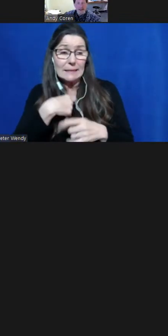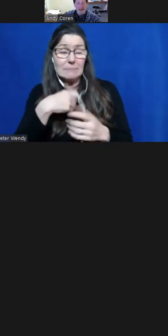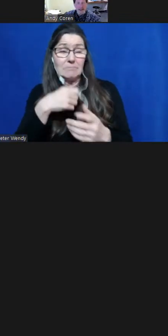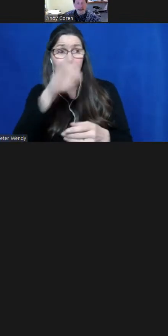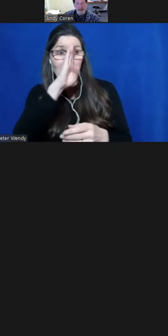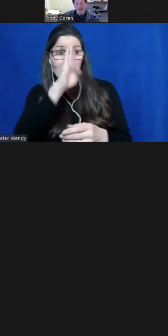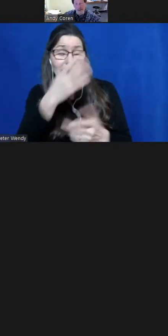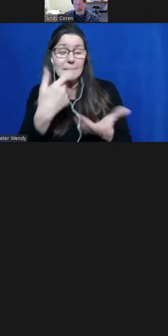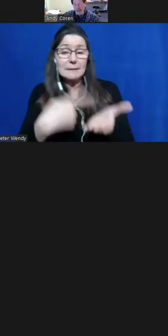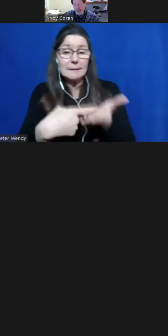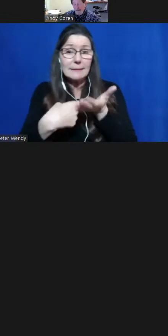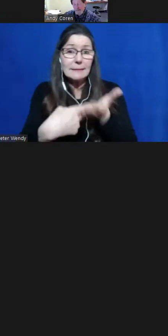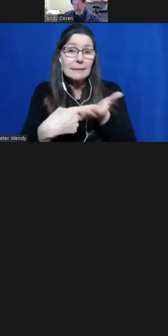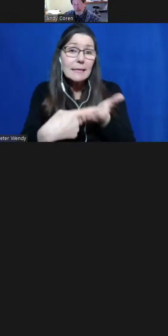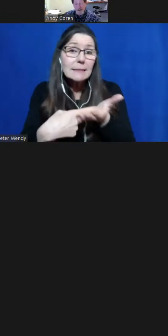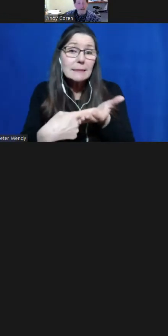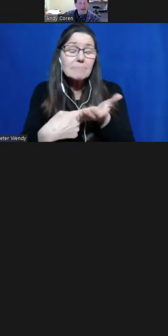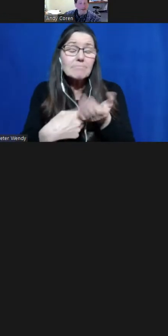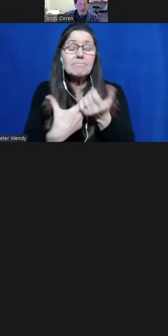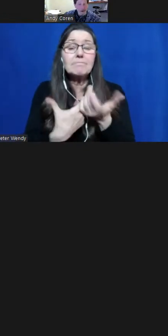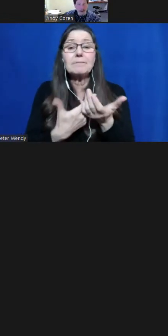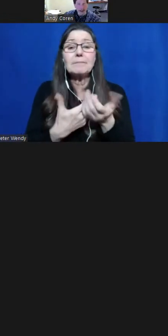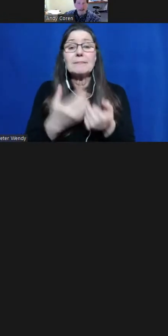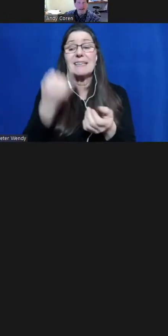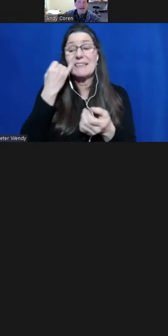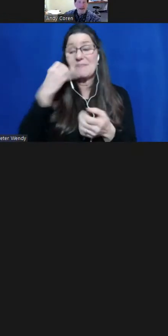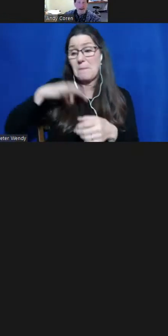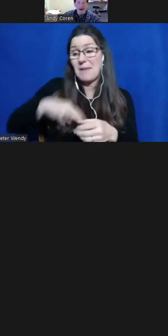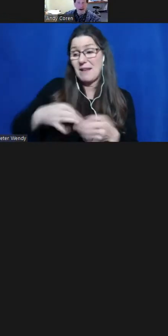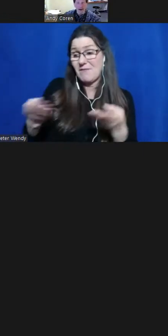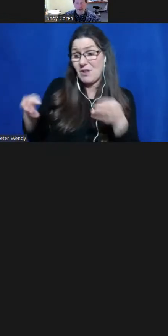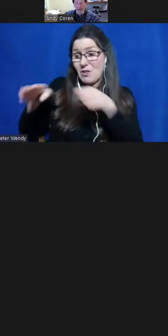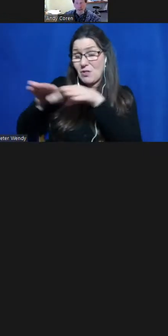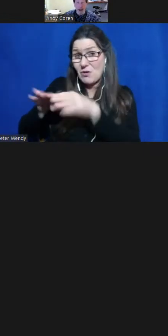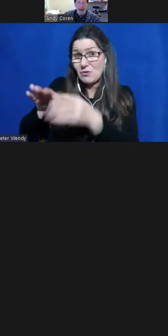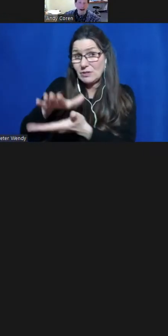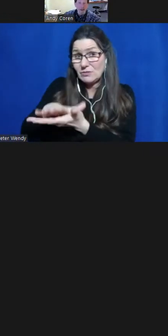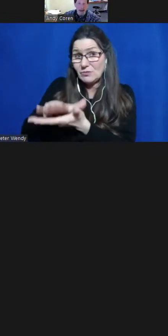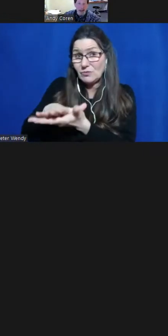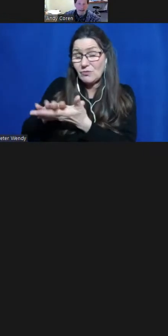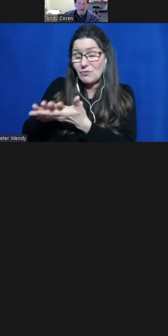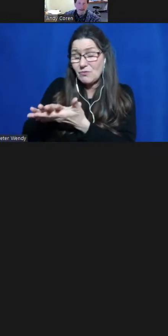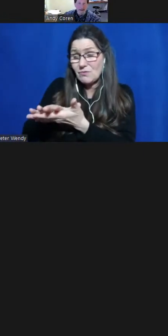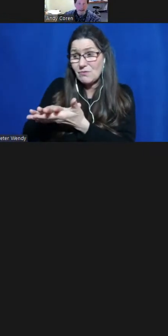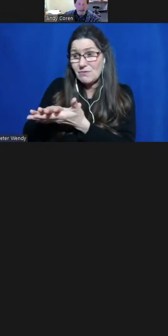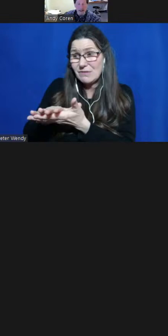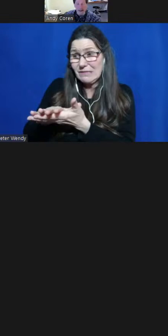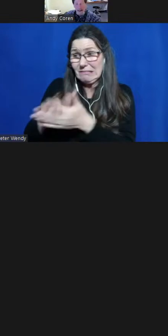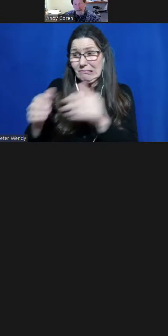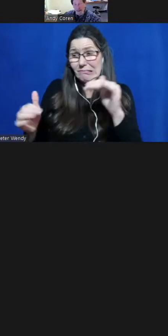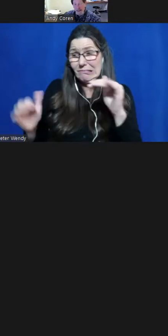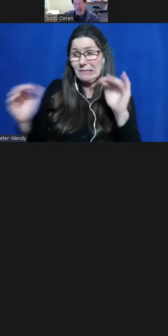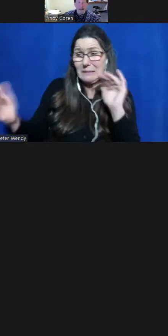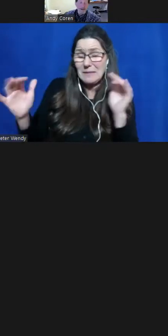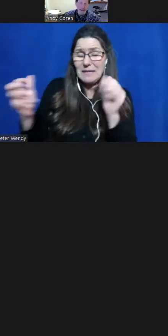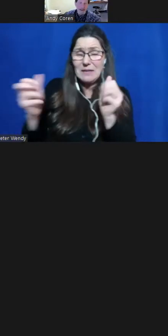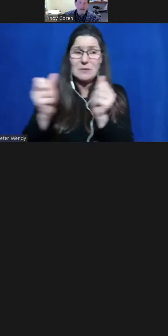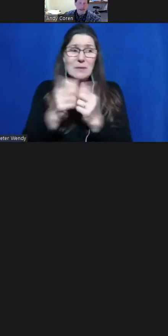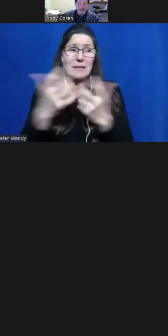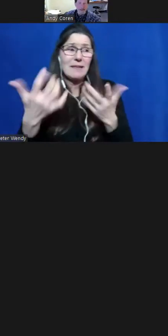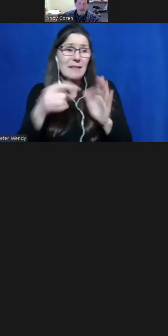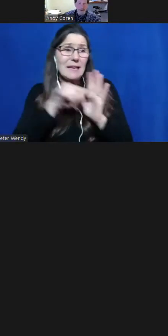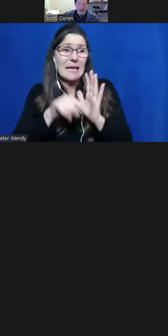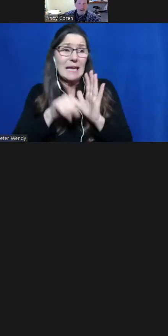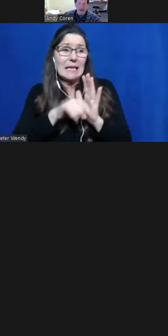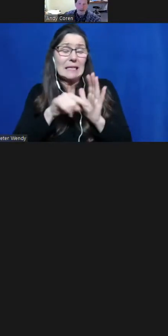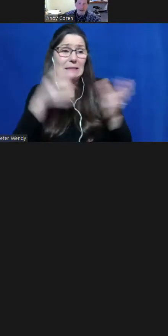see if the benefits of closing way outweighed the negative